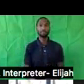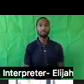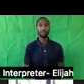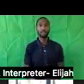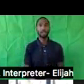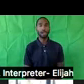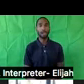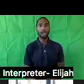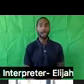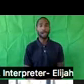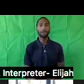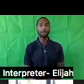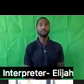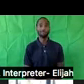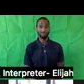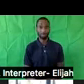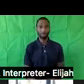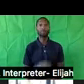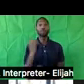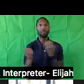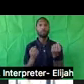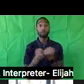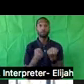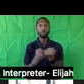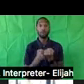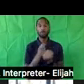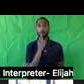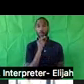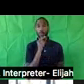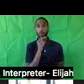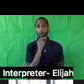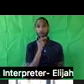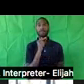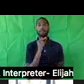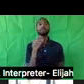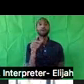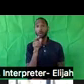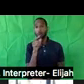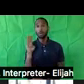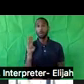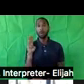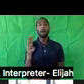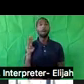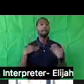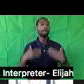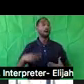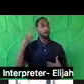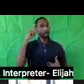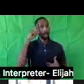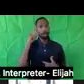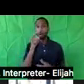And here, yeah, so emotional support is being held today by Body Mind peer supporter Miro